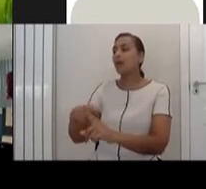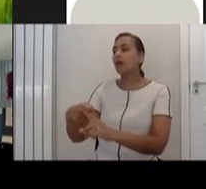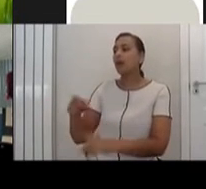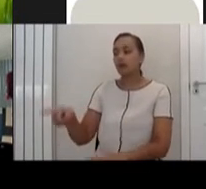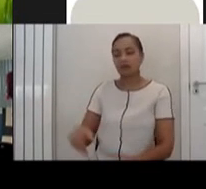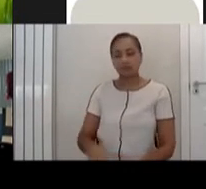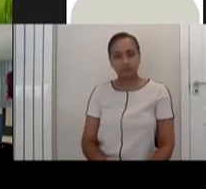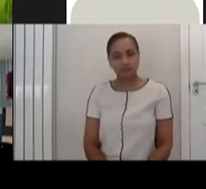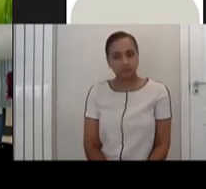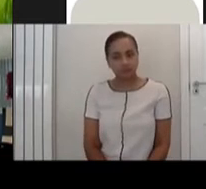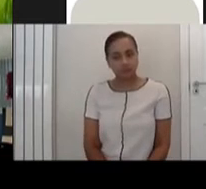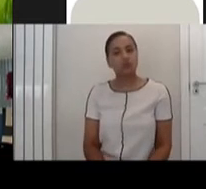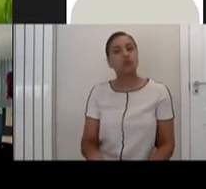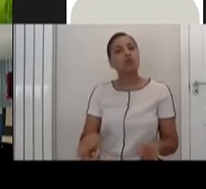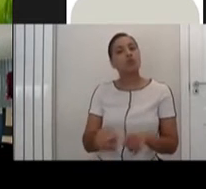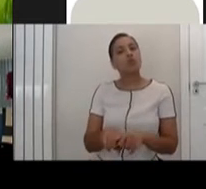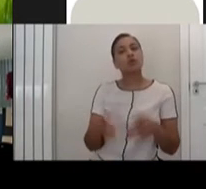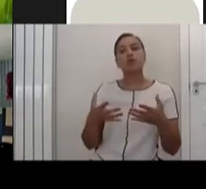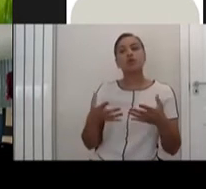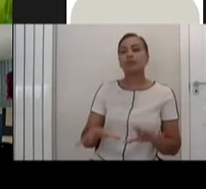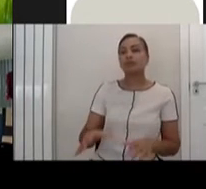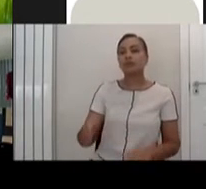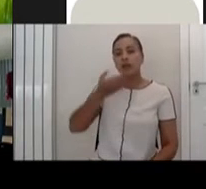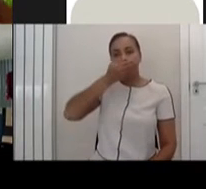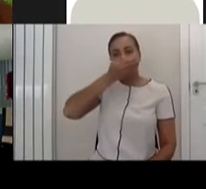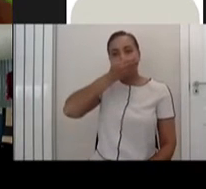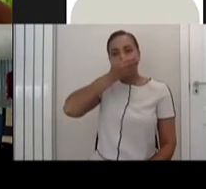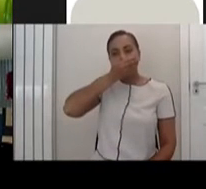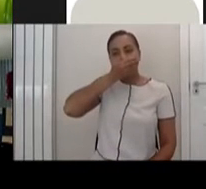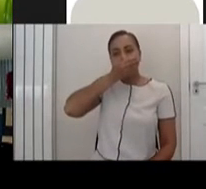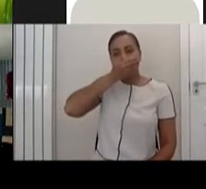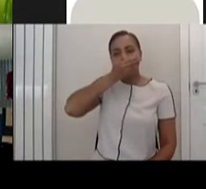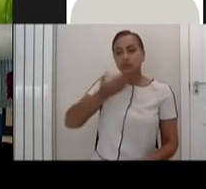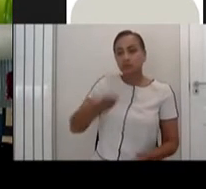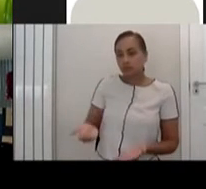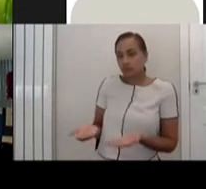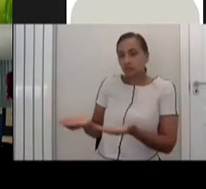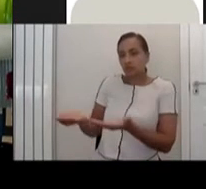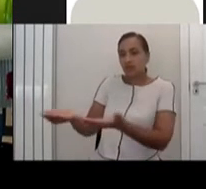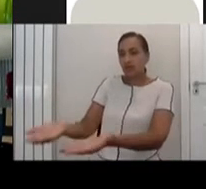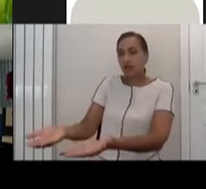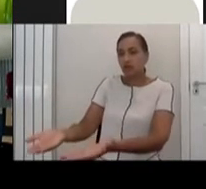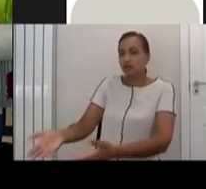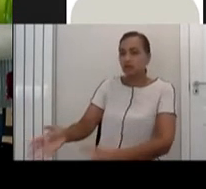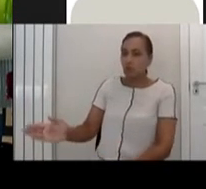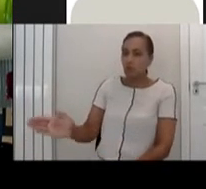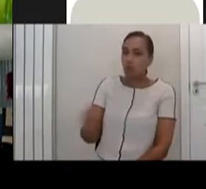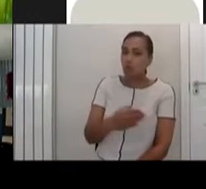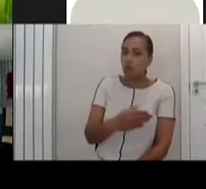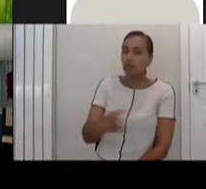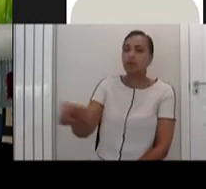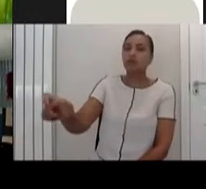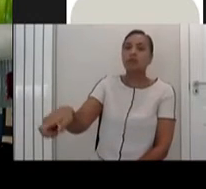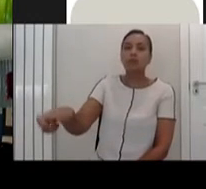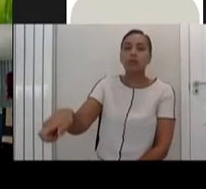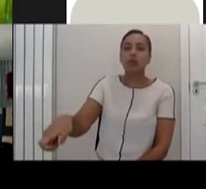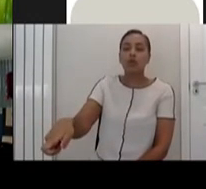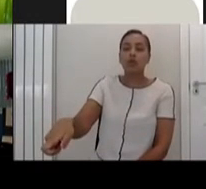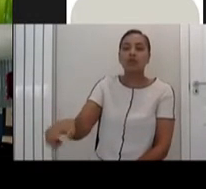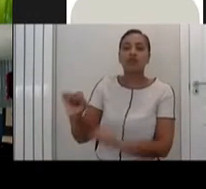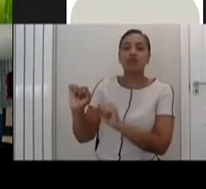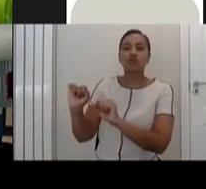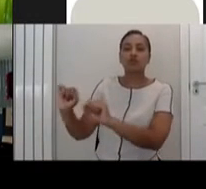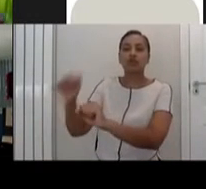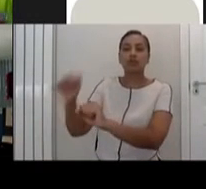We've also issued face coverings for all of the individuals on the shielding